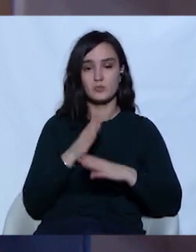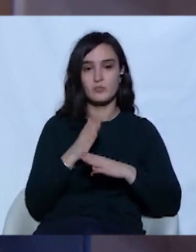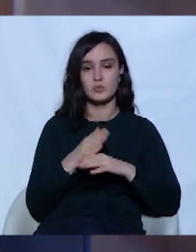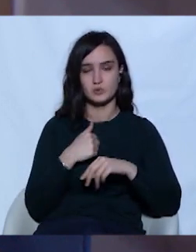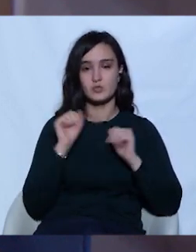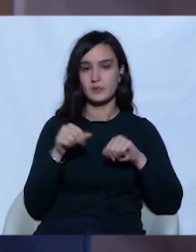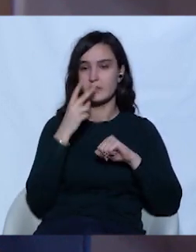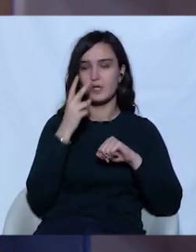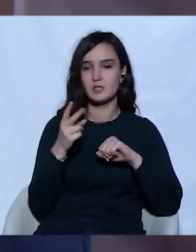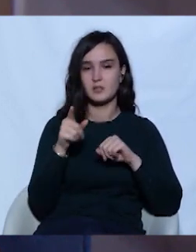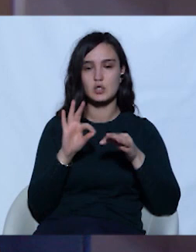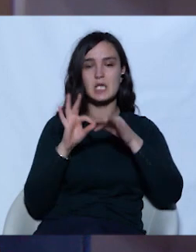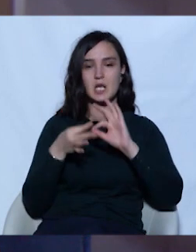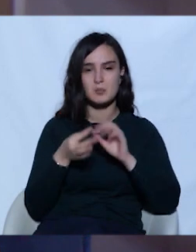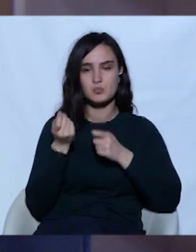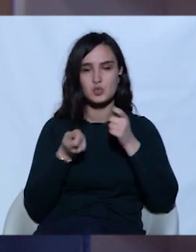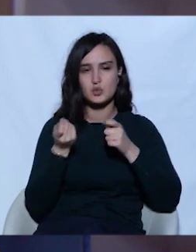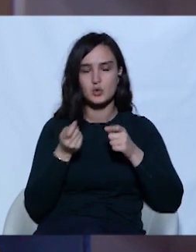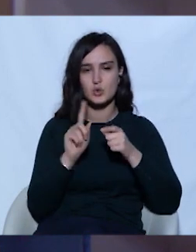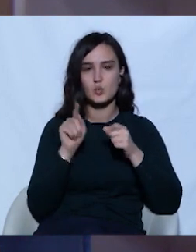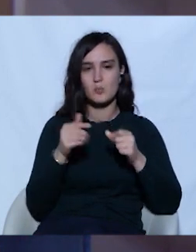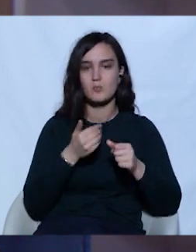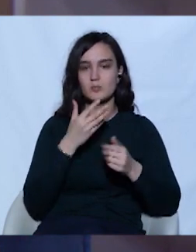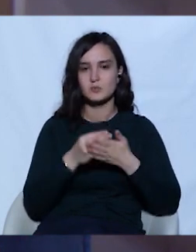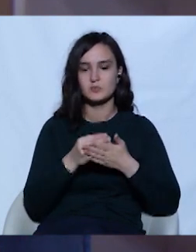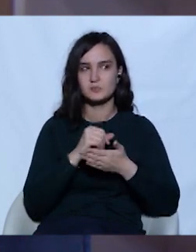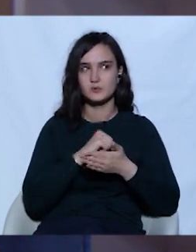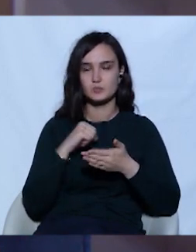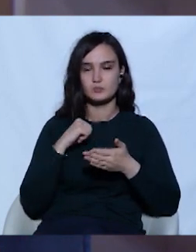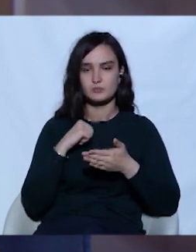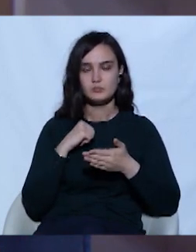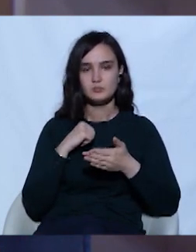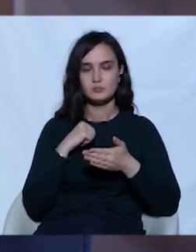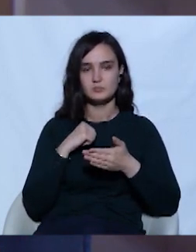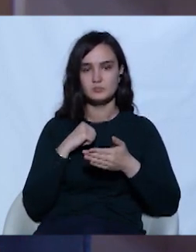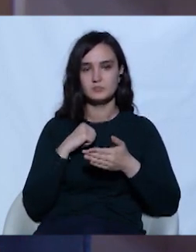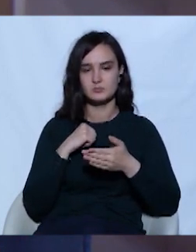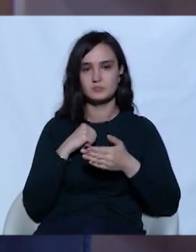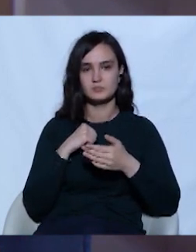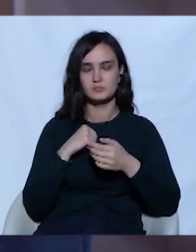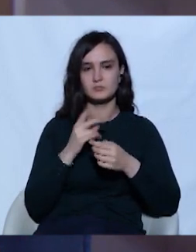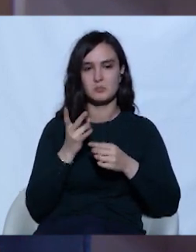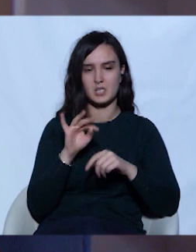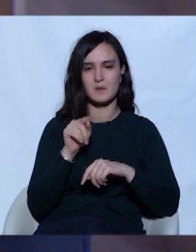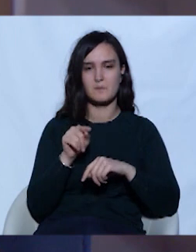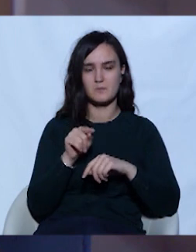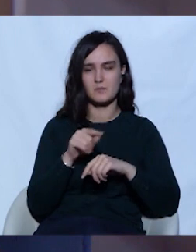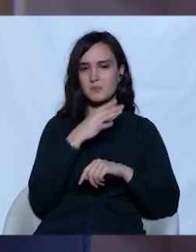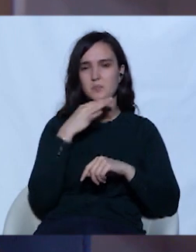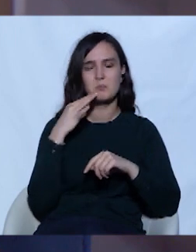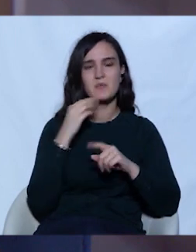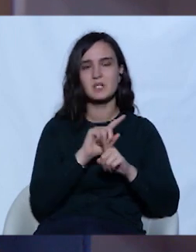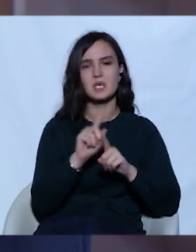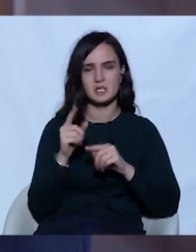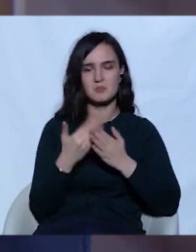control over the world around her, and she doesn't realize the consequences of her actions because